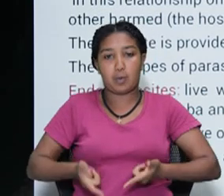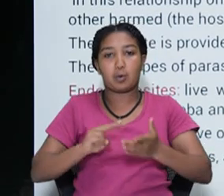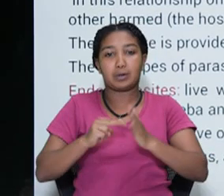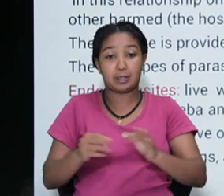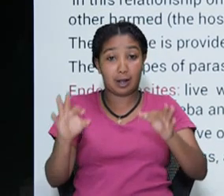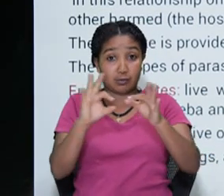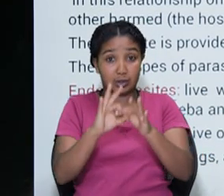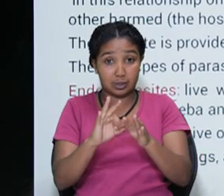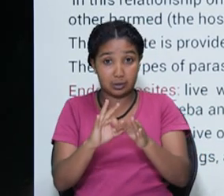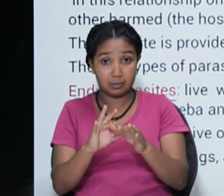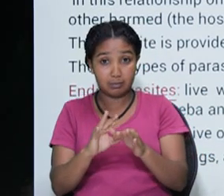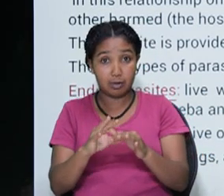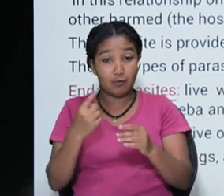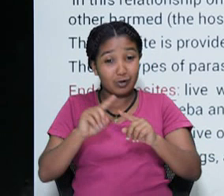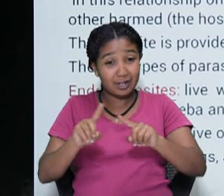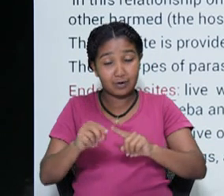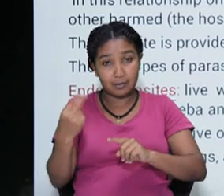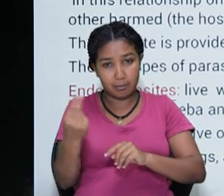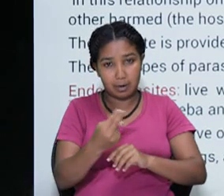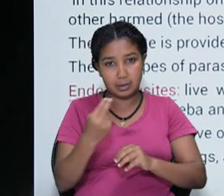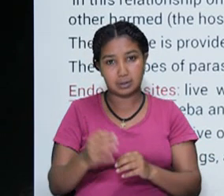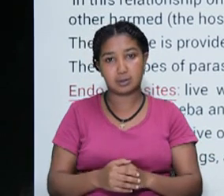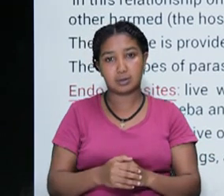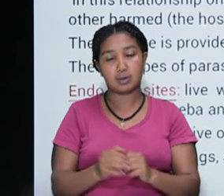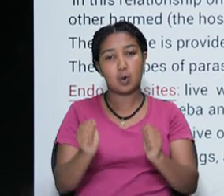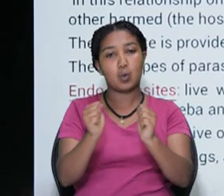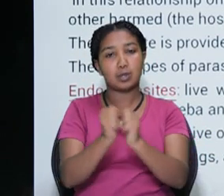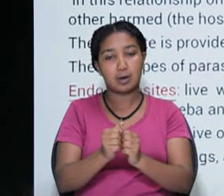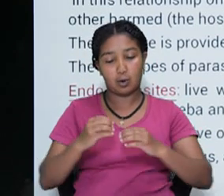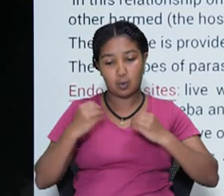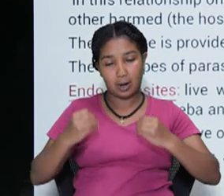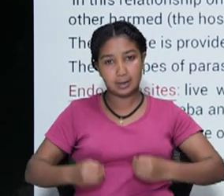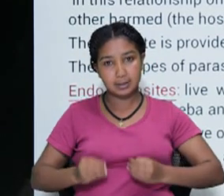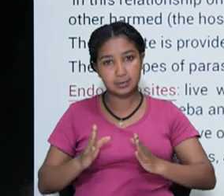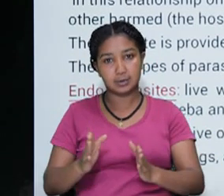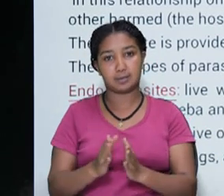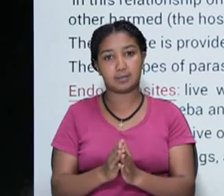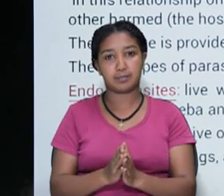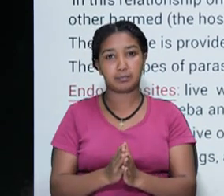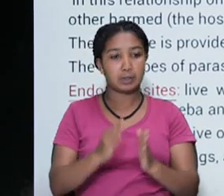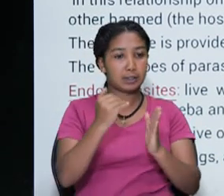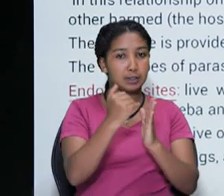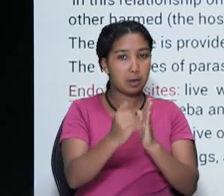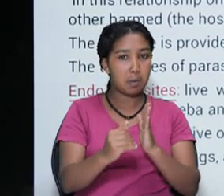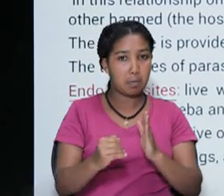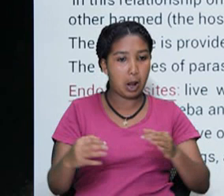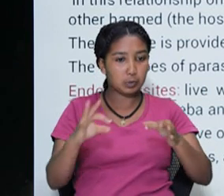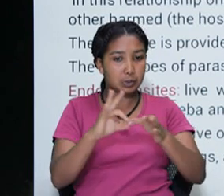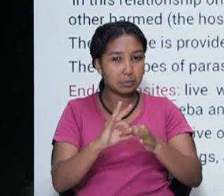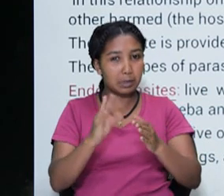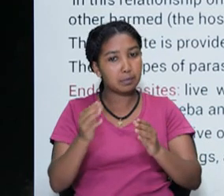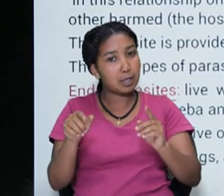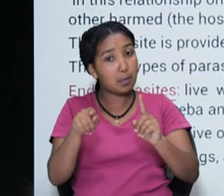There is association for different purposes within an organism. Some association may be